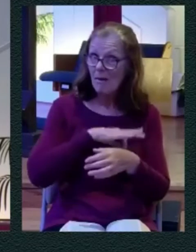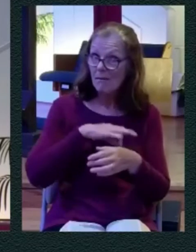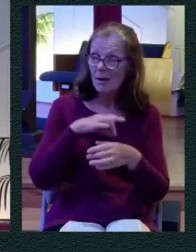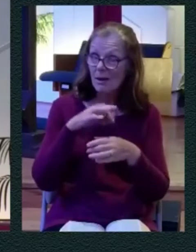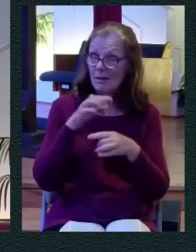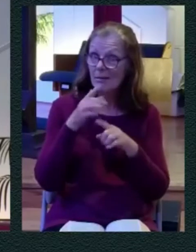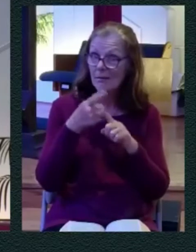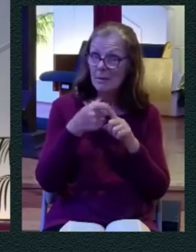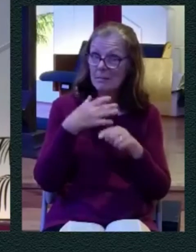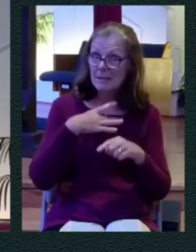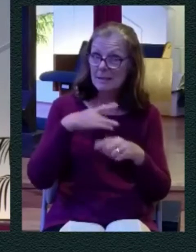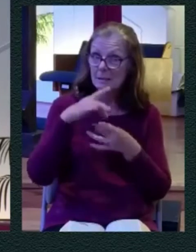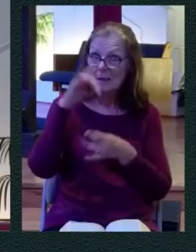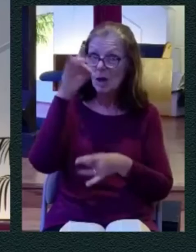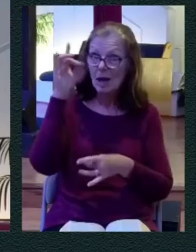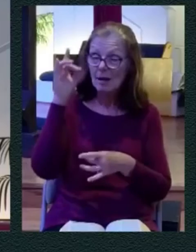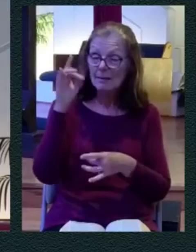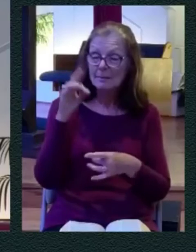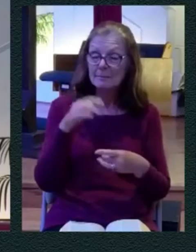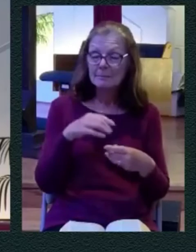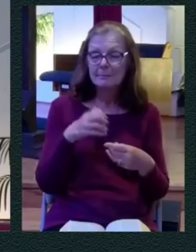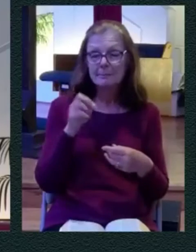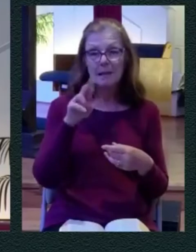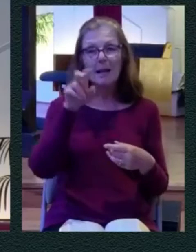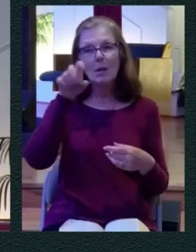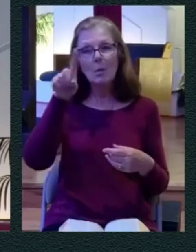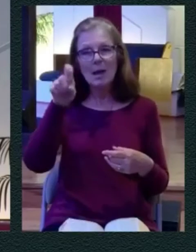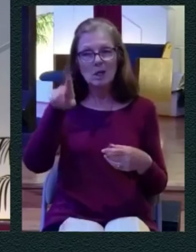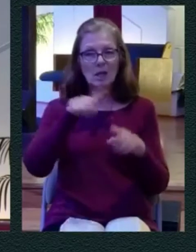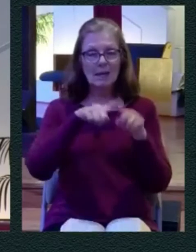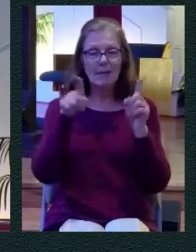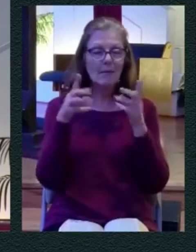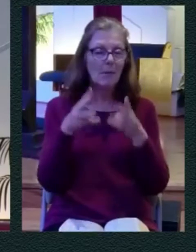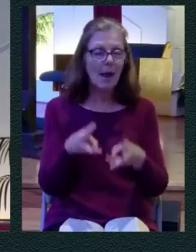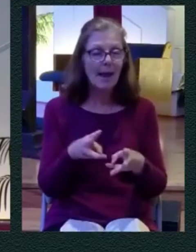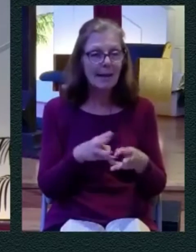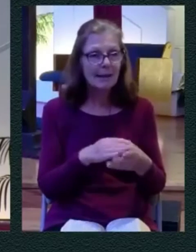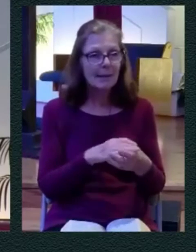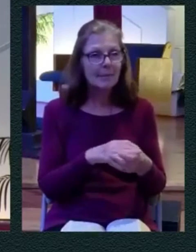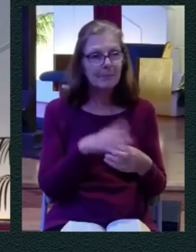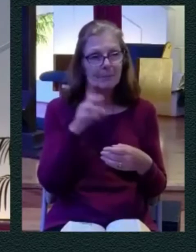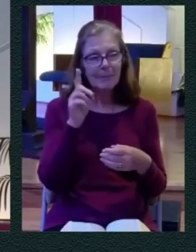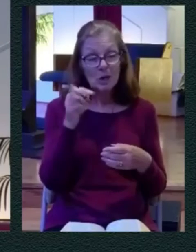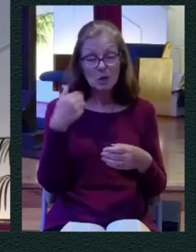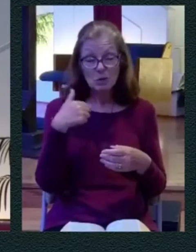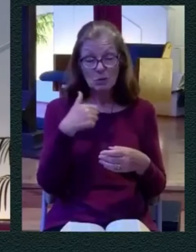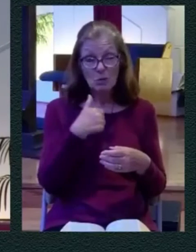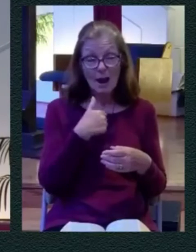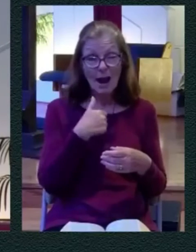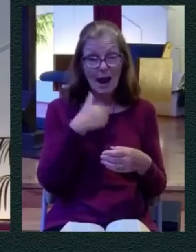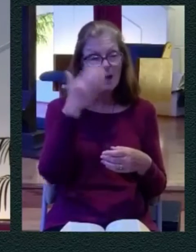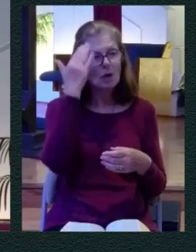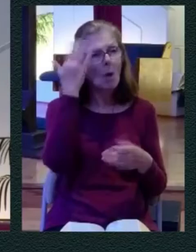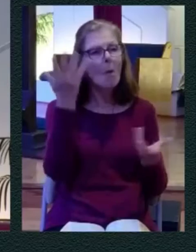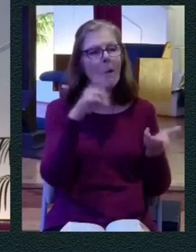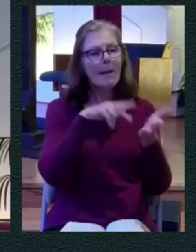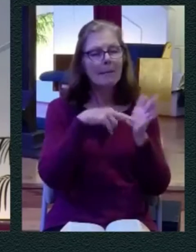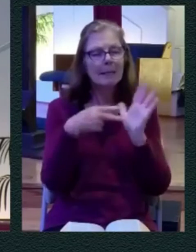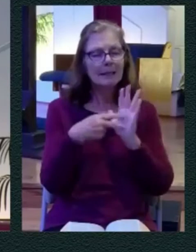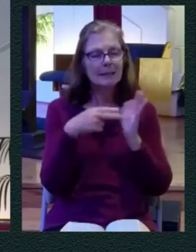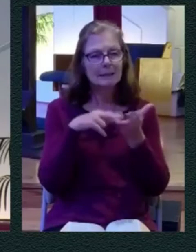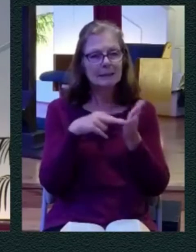Or to put the question in a different way, do I know what it means